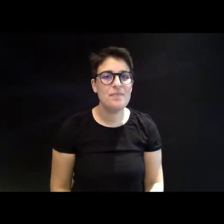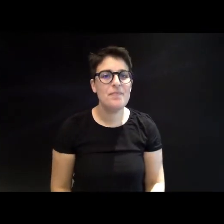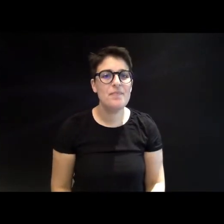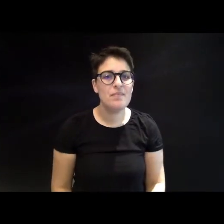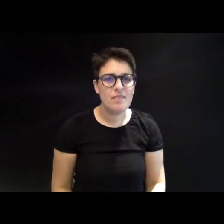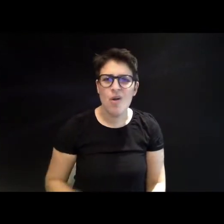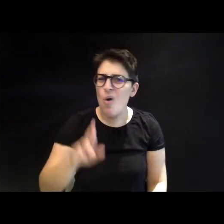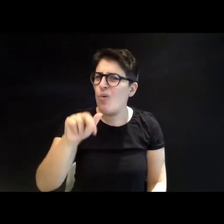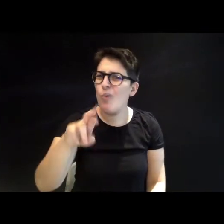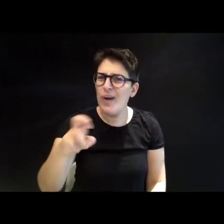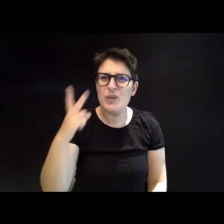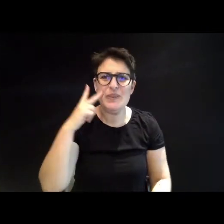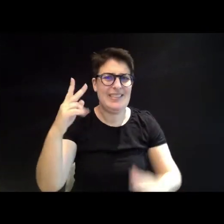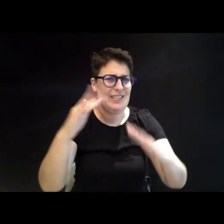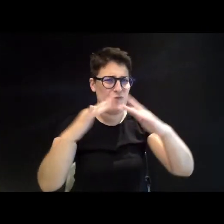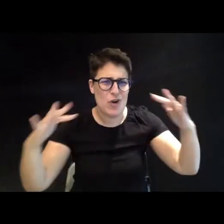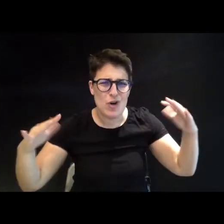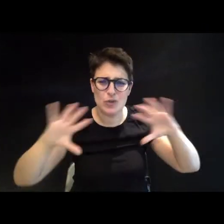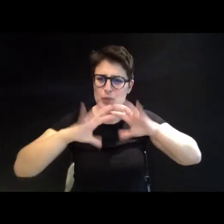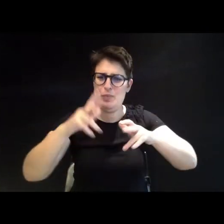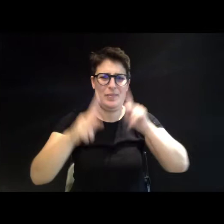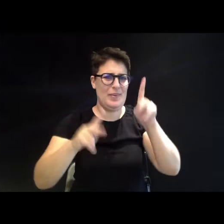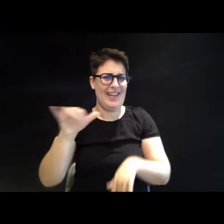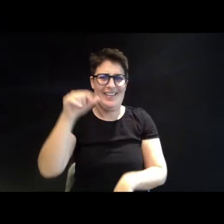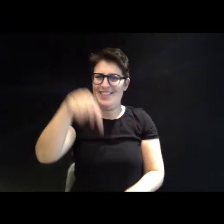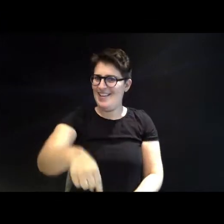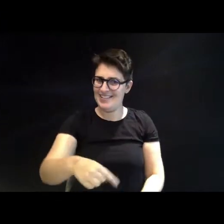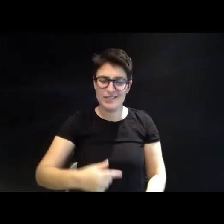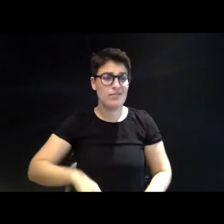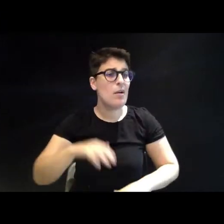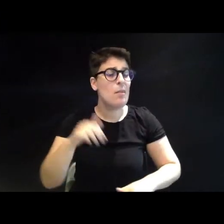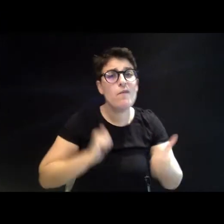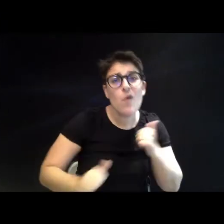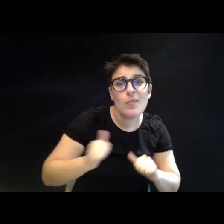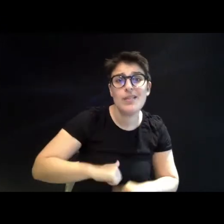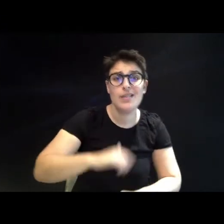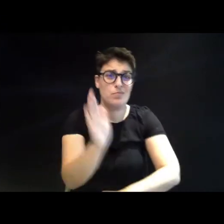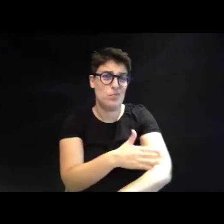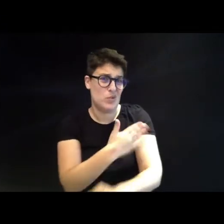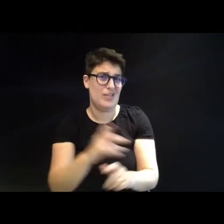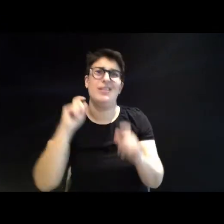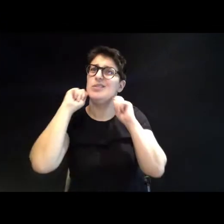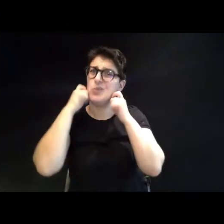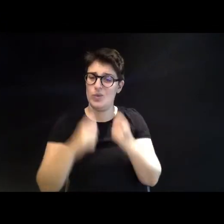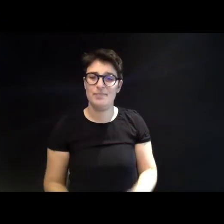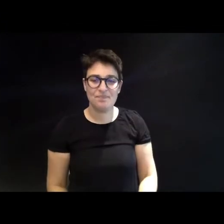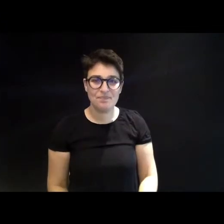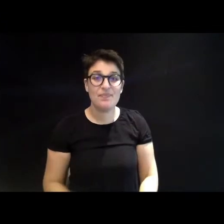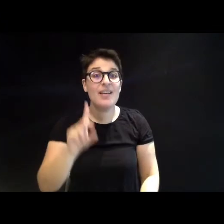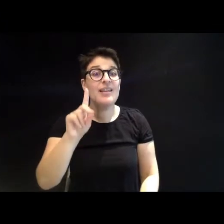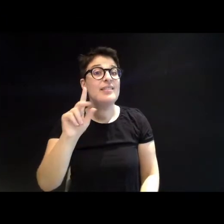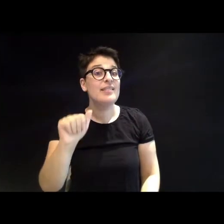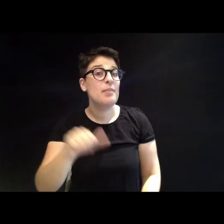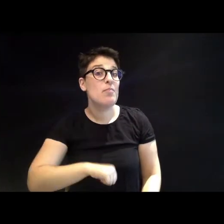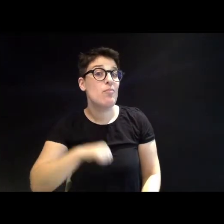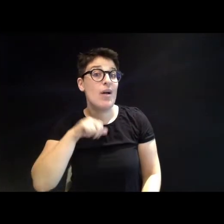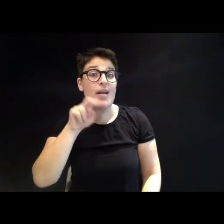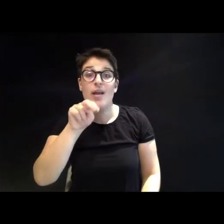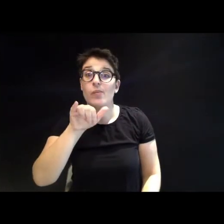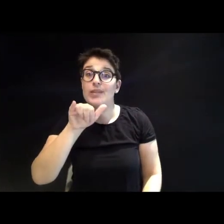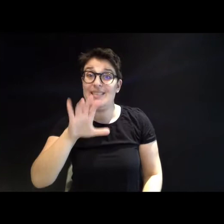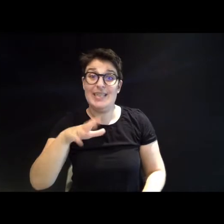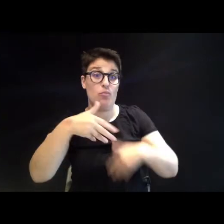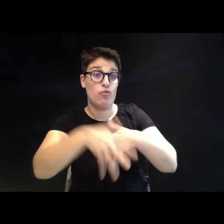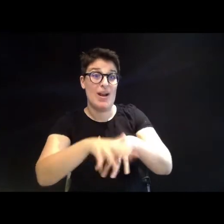you see such a diverse group of people performing such diverse music, you know? The Disability Pride NYC Parade is the biggest and